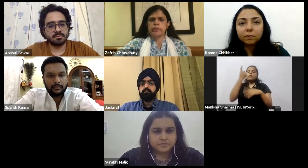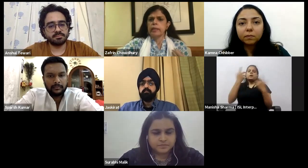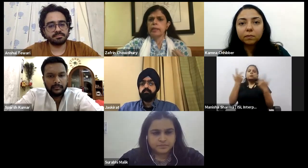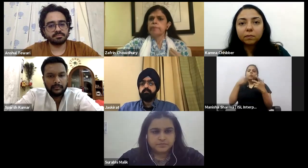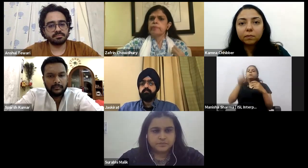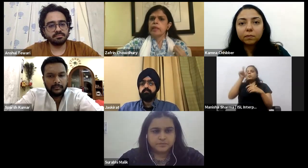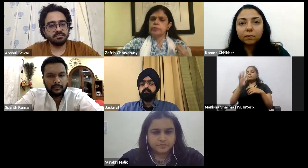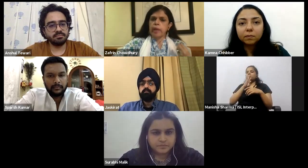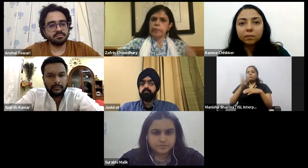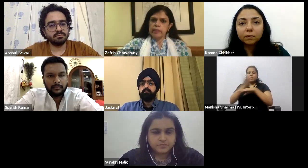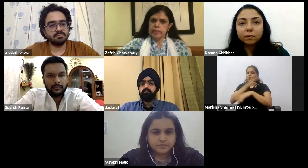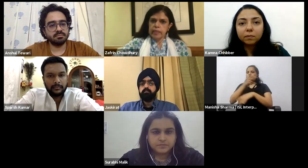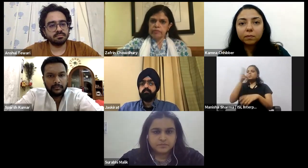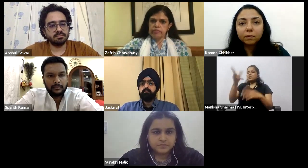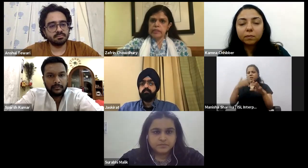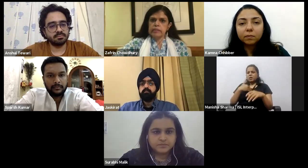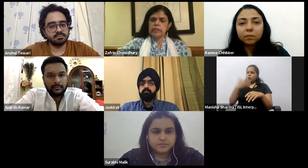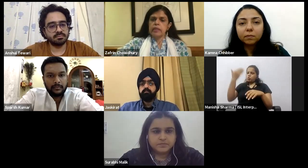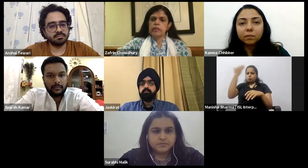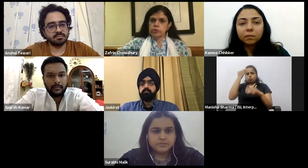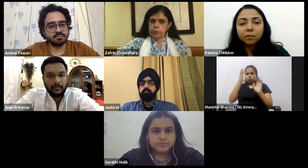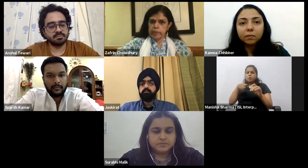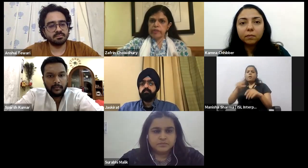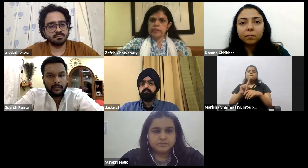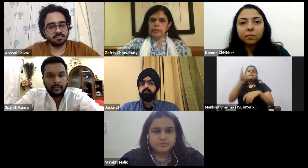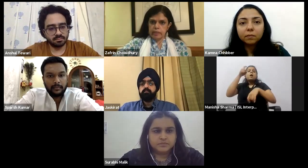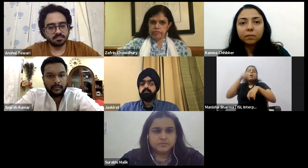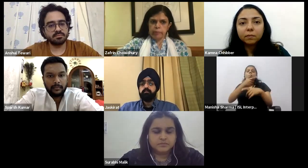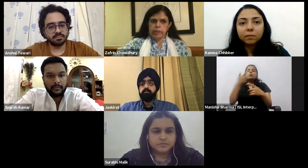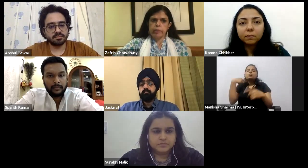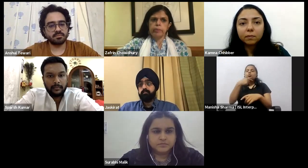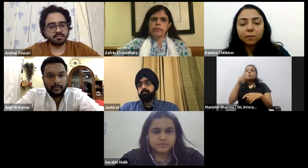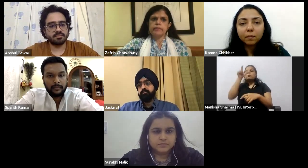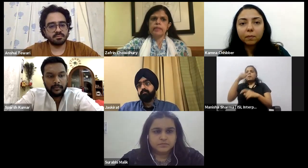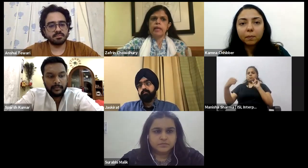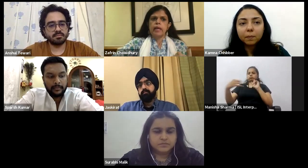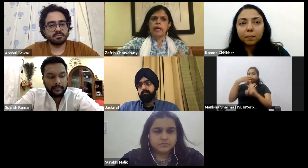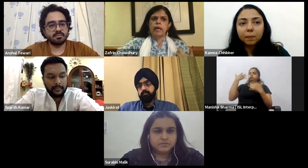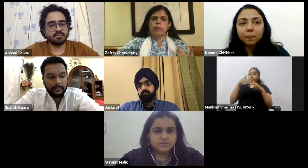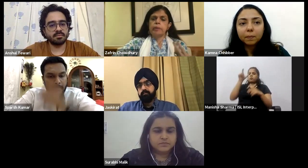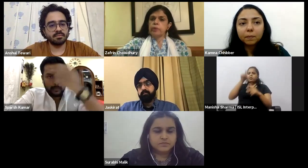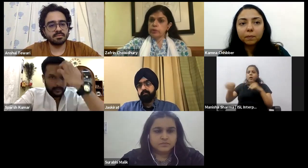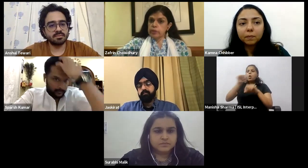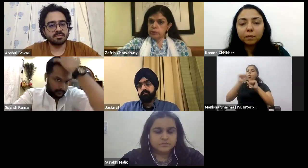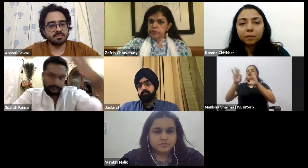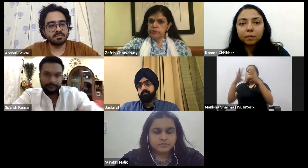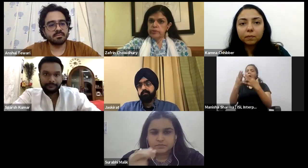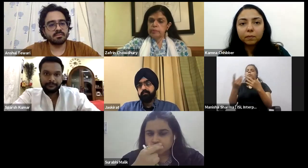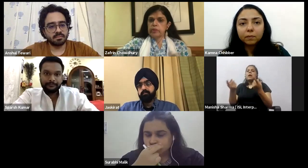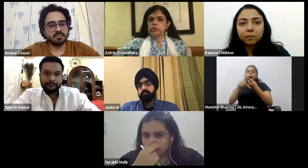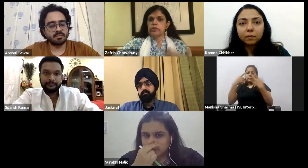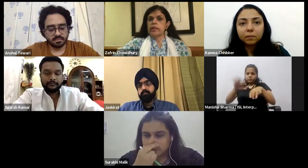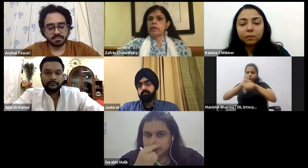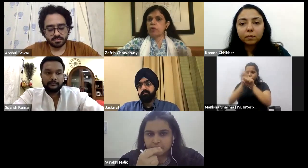already said, and we know that it's primarily the infected, those who were infected and their family members, people on the